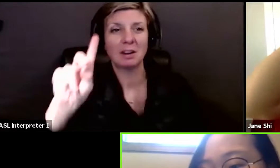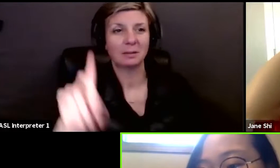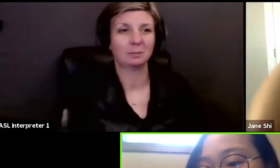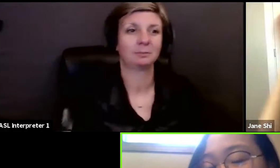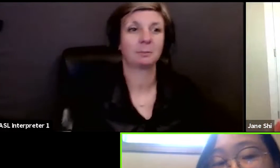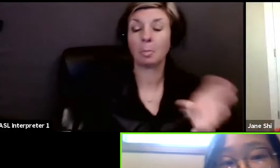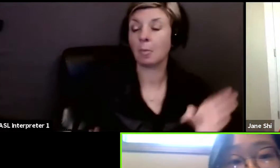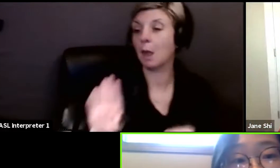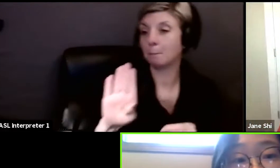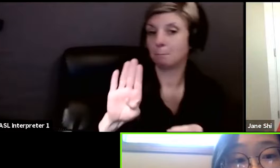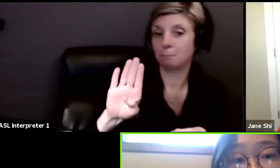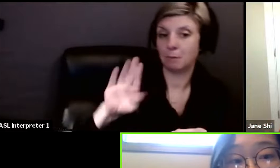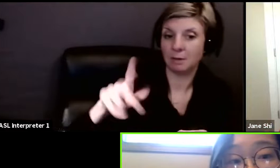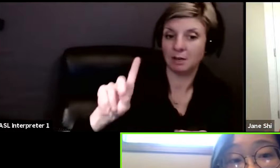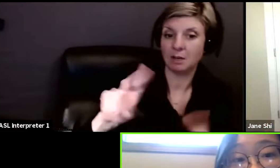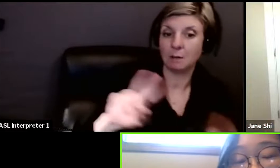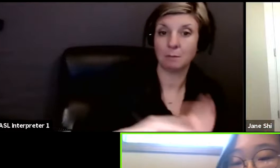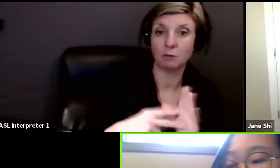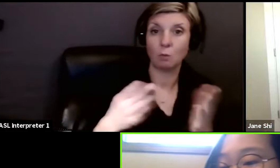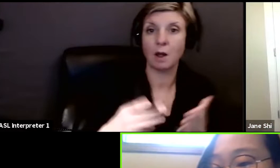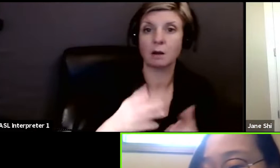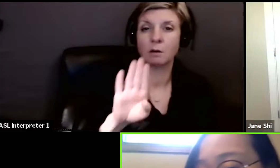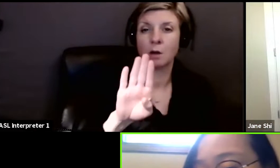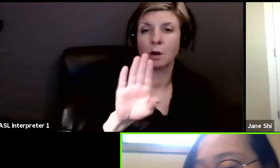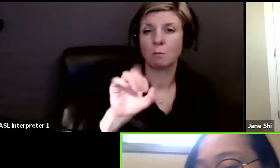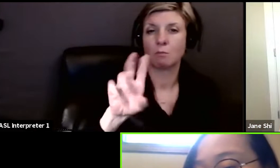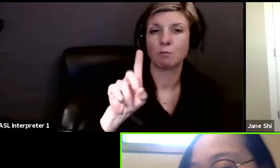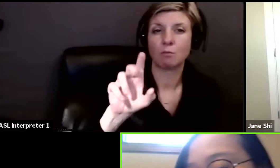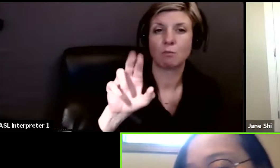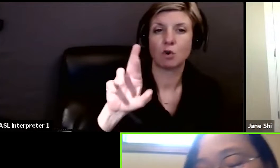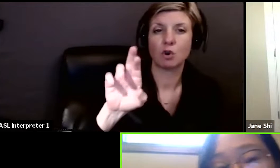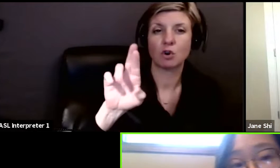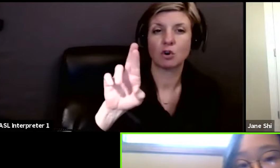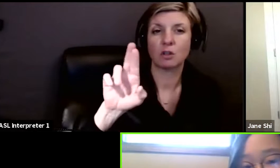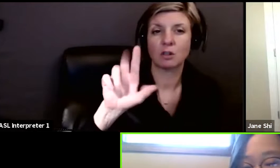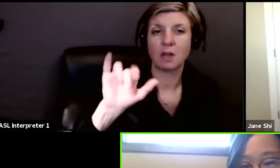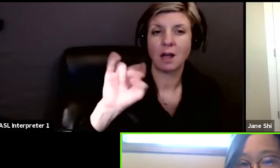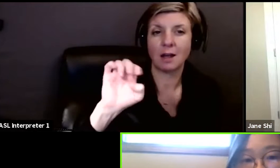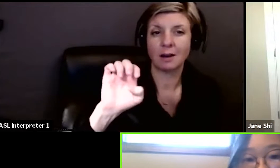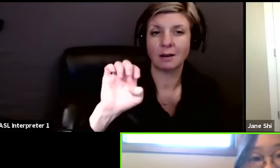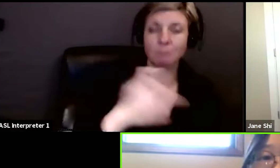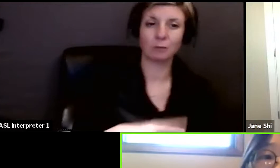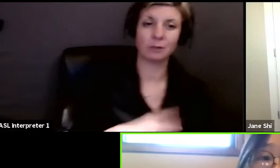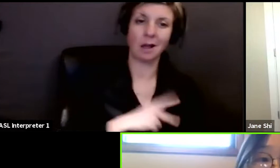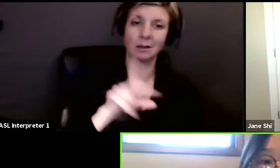BPD meaning borderline personality disorder. Yes, thank you for clearing that up, Amy.